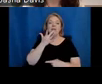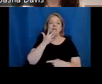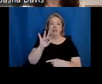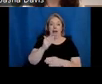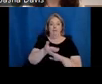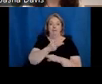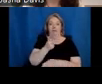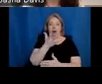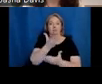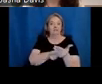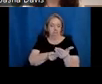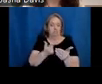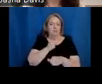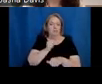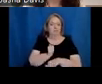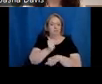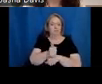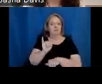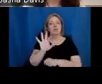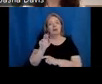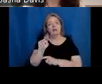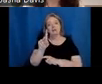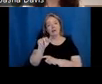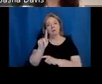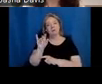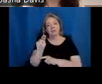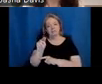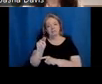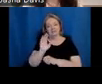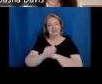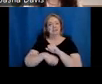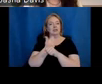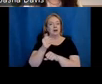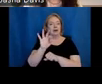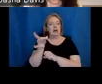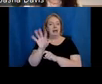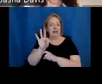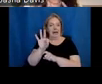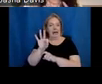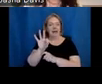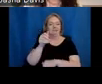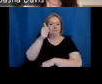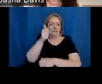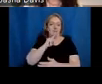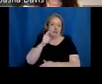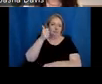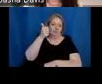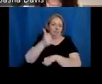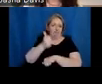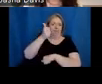of their passing. It was incorporated as a nonprofit in 1989. So it has their